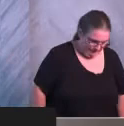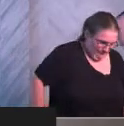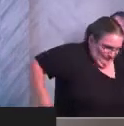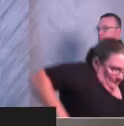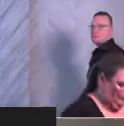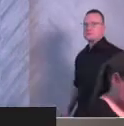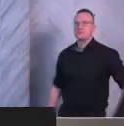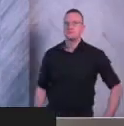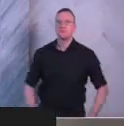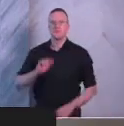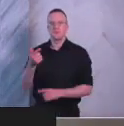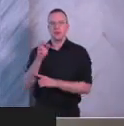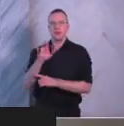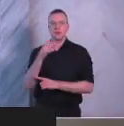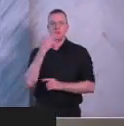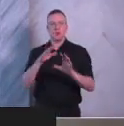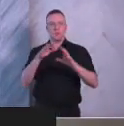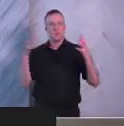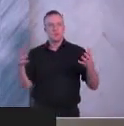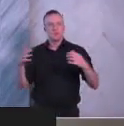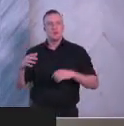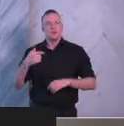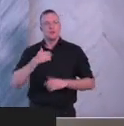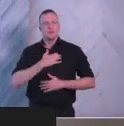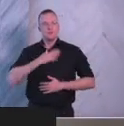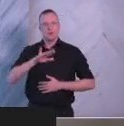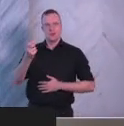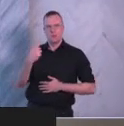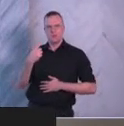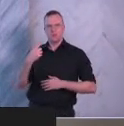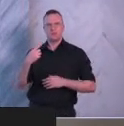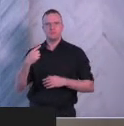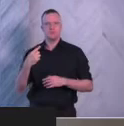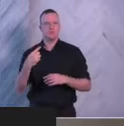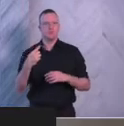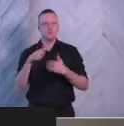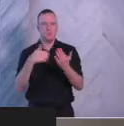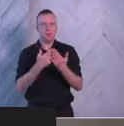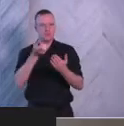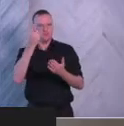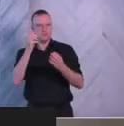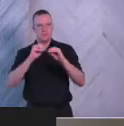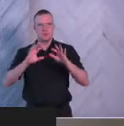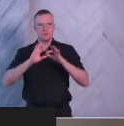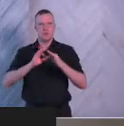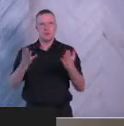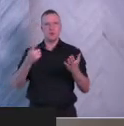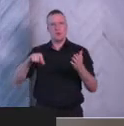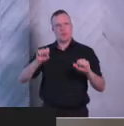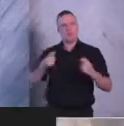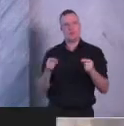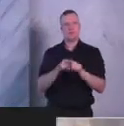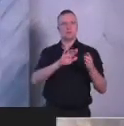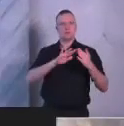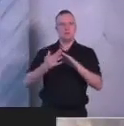much. And I appreciate that question and coming to that understanding really of what we can do as a community,